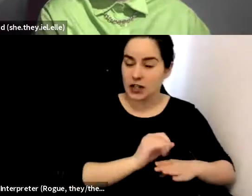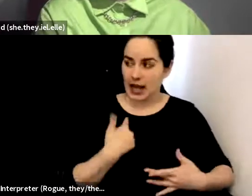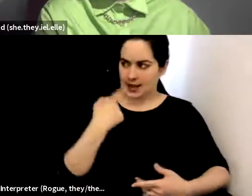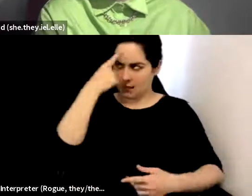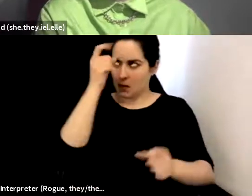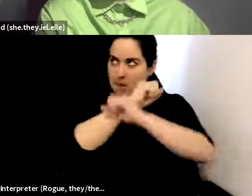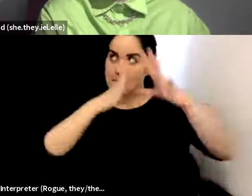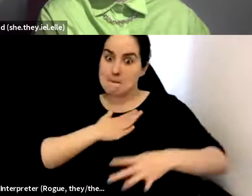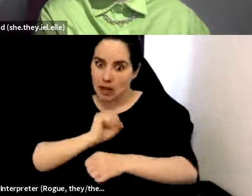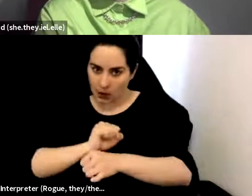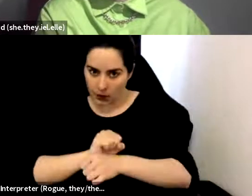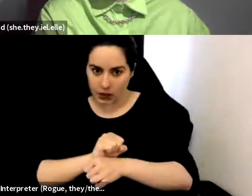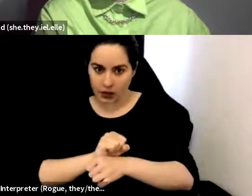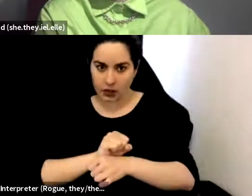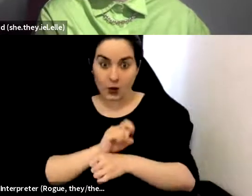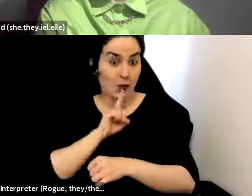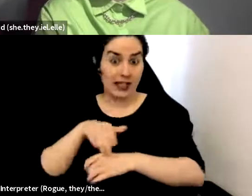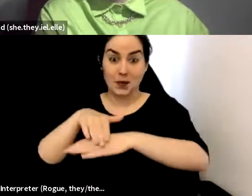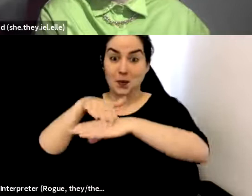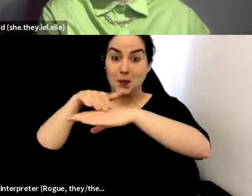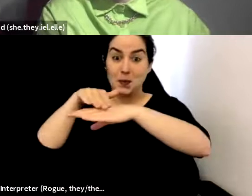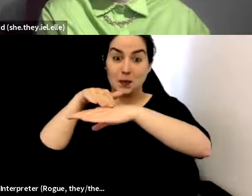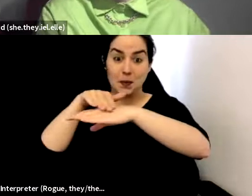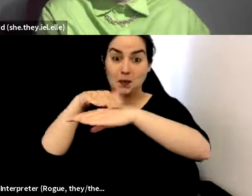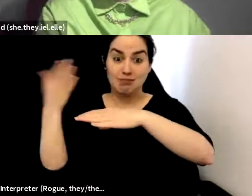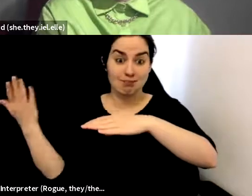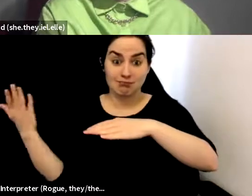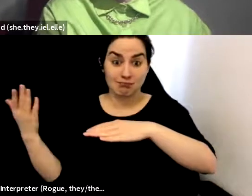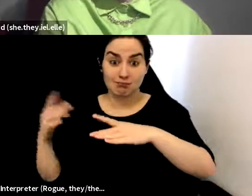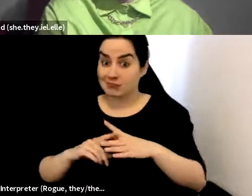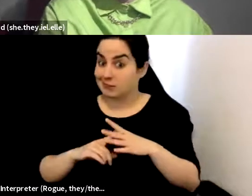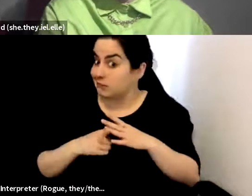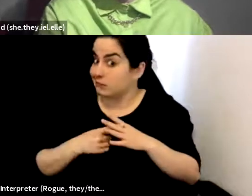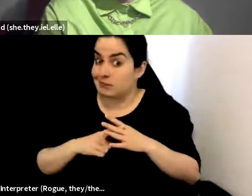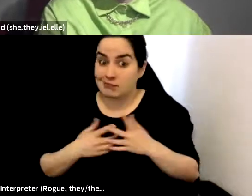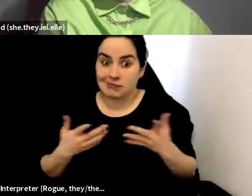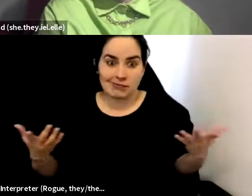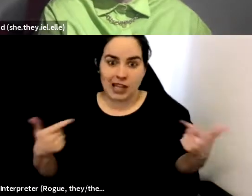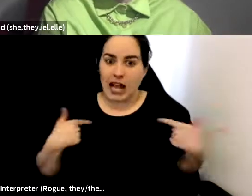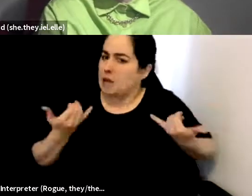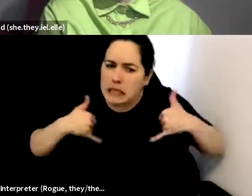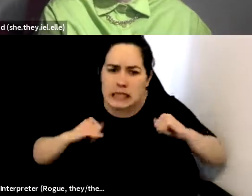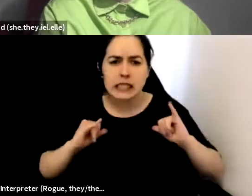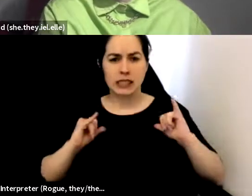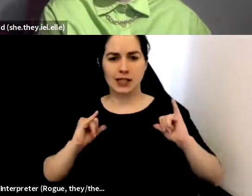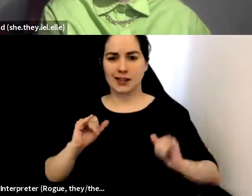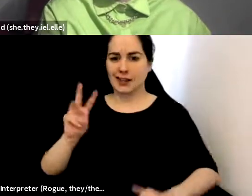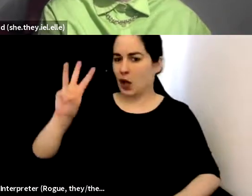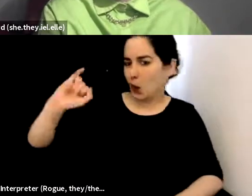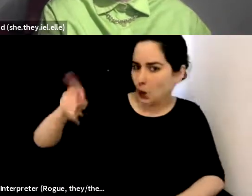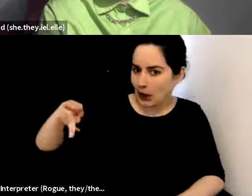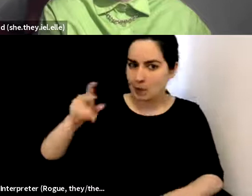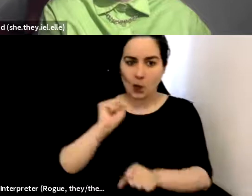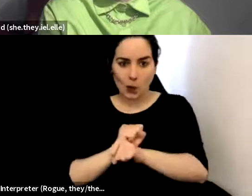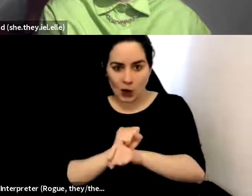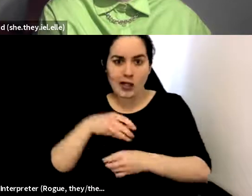I'm working on are just the beginning. Like I'm still in a work in progress stage, and I will continue to be in a